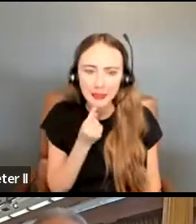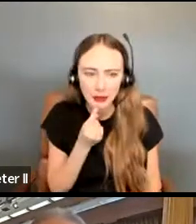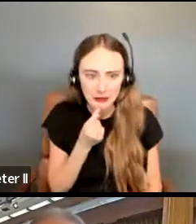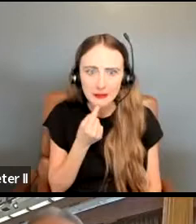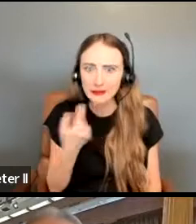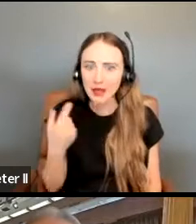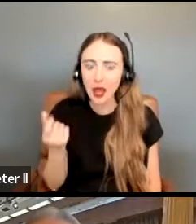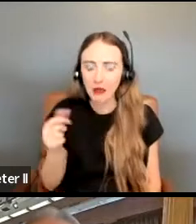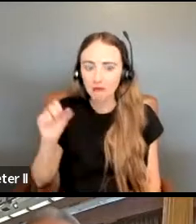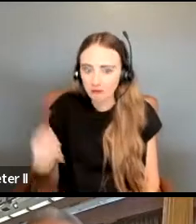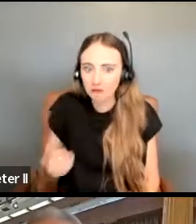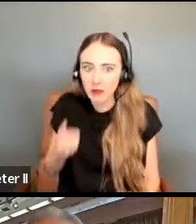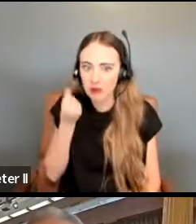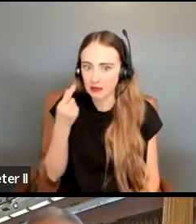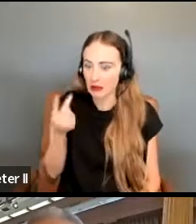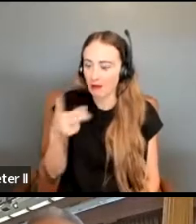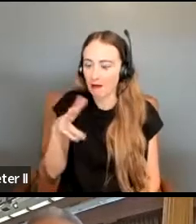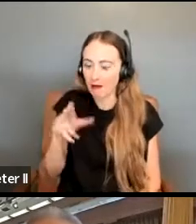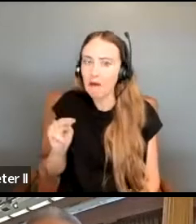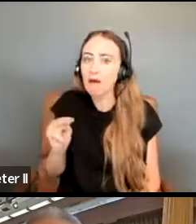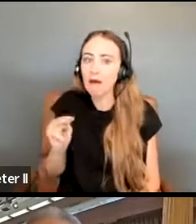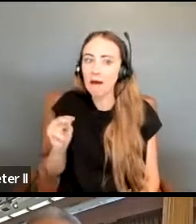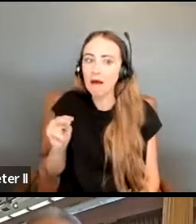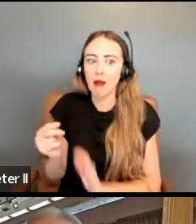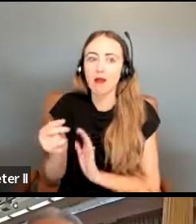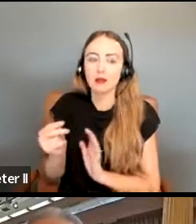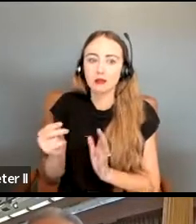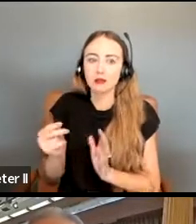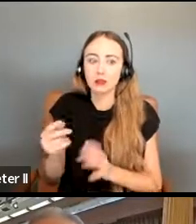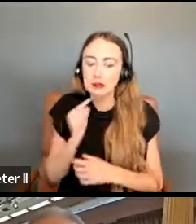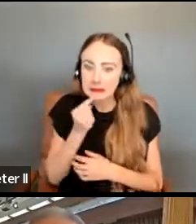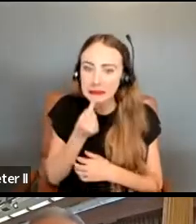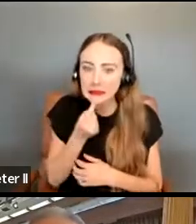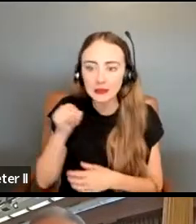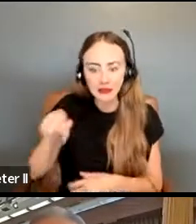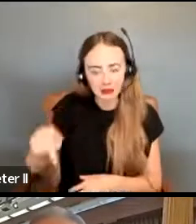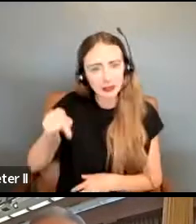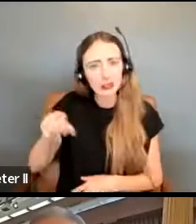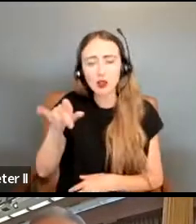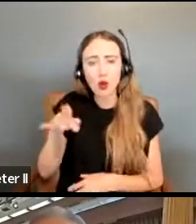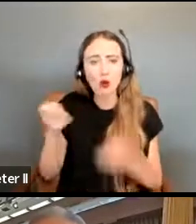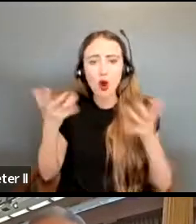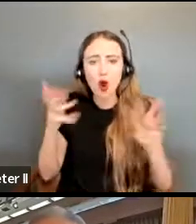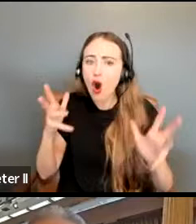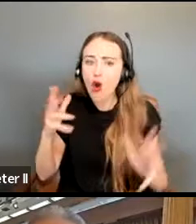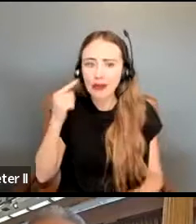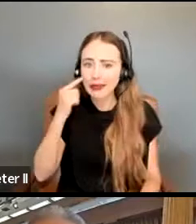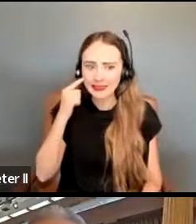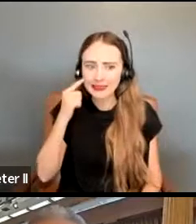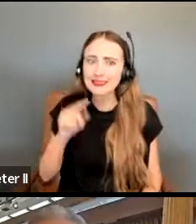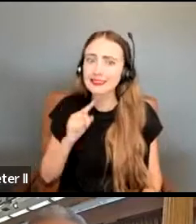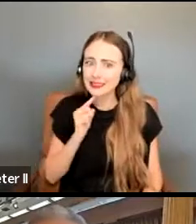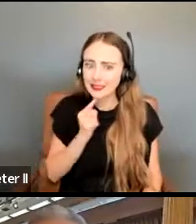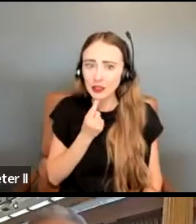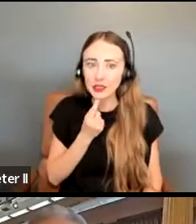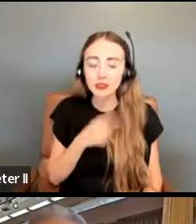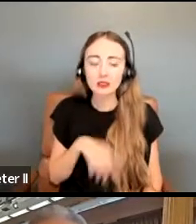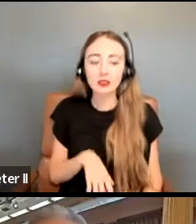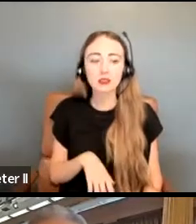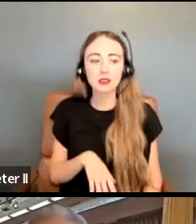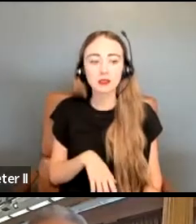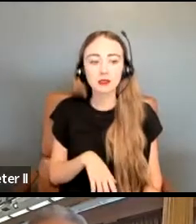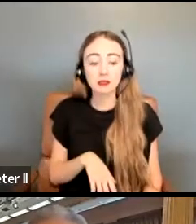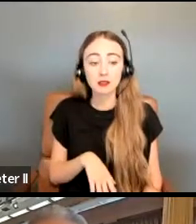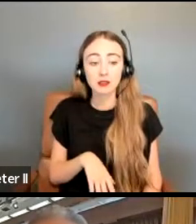We all do. The revised criminal code before us also takes gun violence very, very seriously.